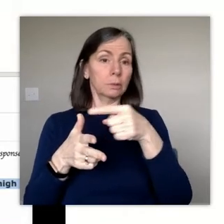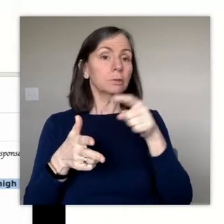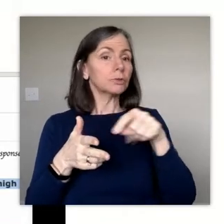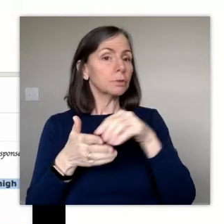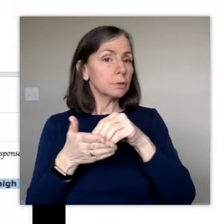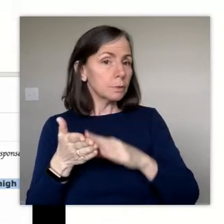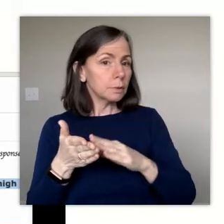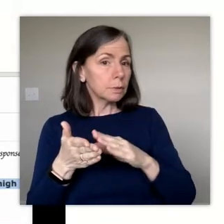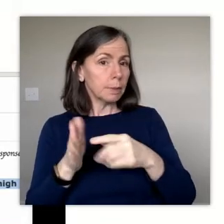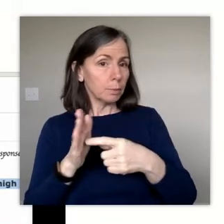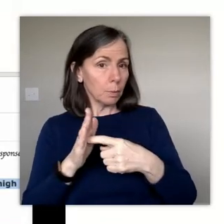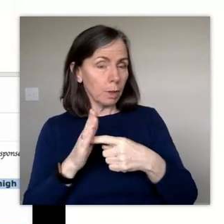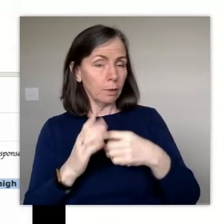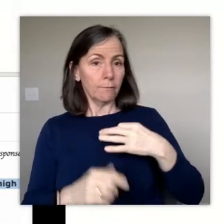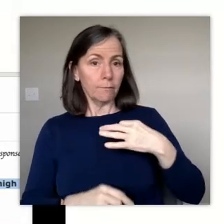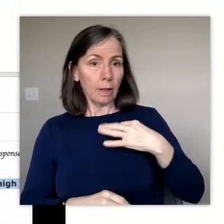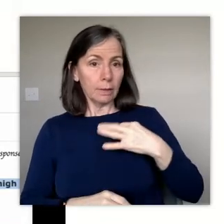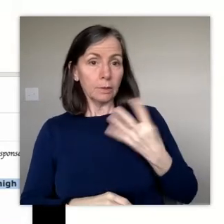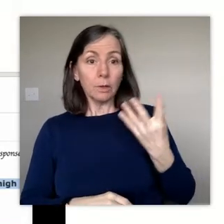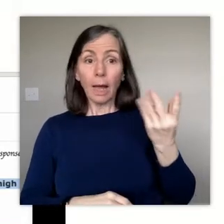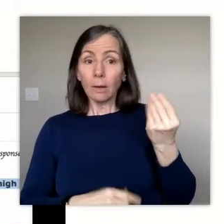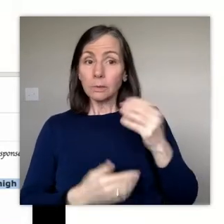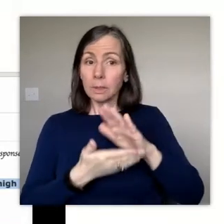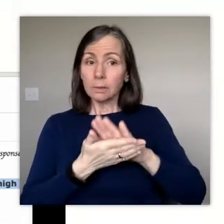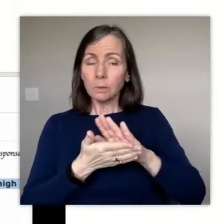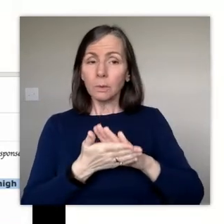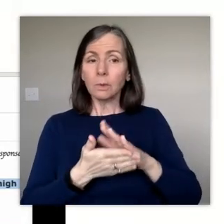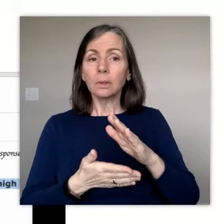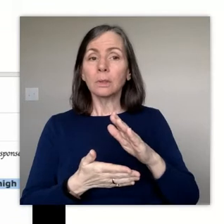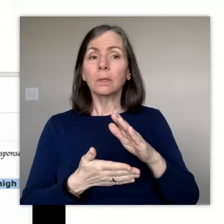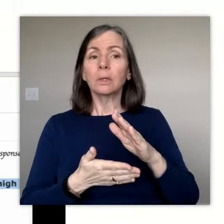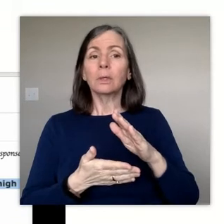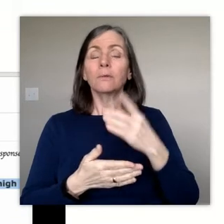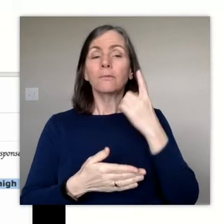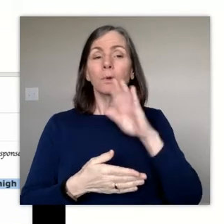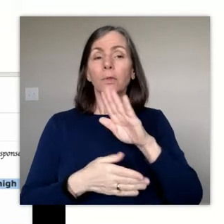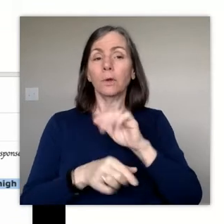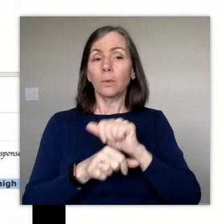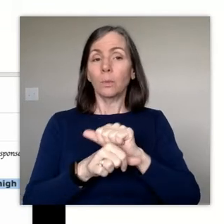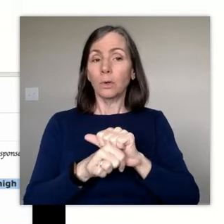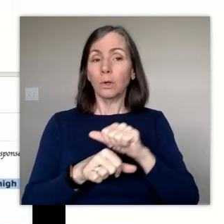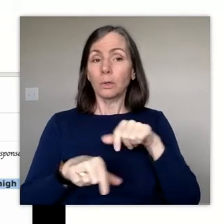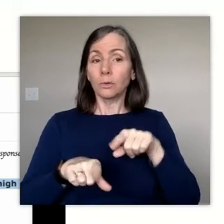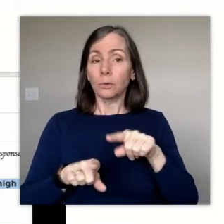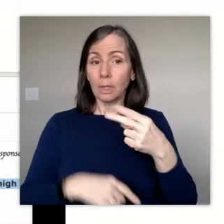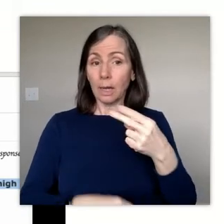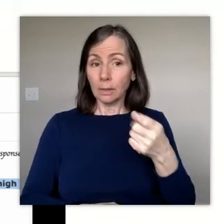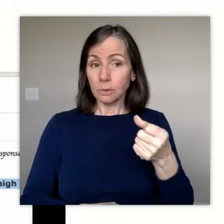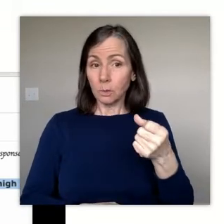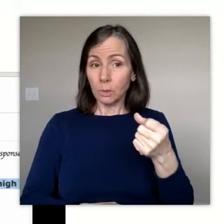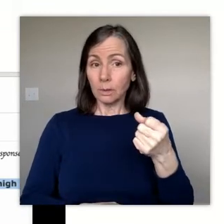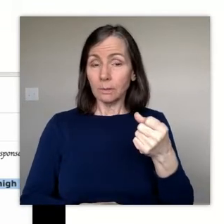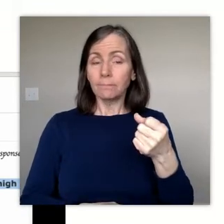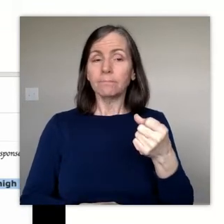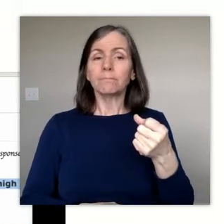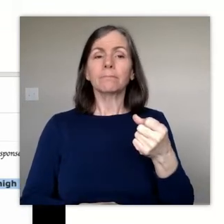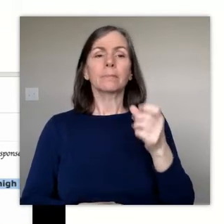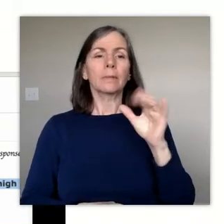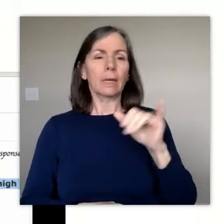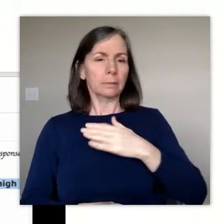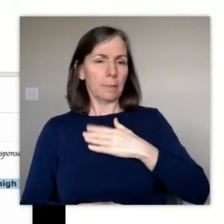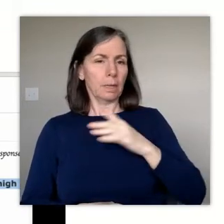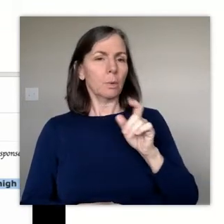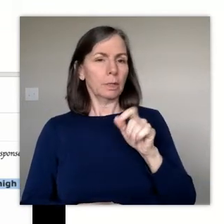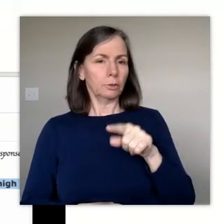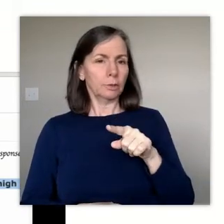required to volunteer outside of school as part of their work in high school? So that is the prompt, and I